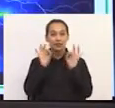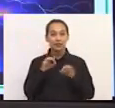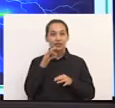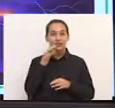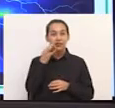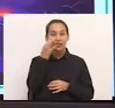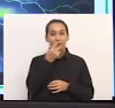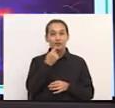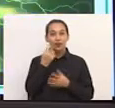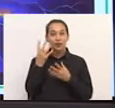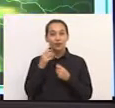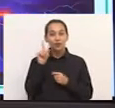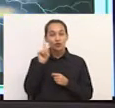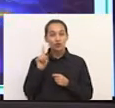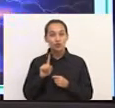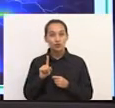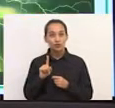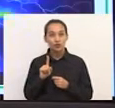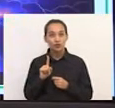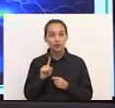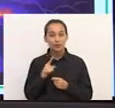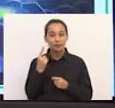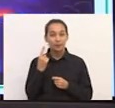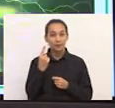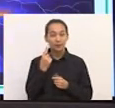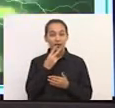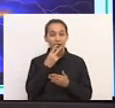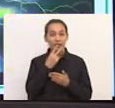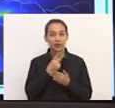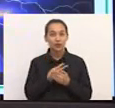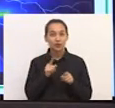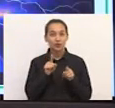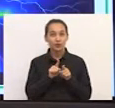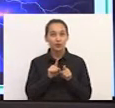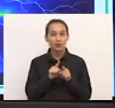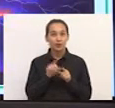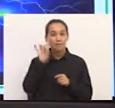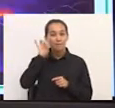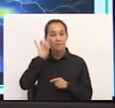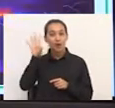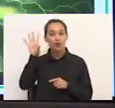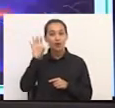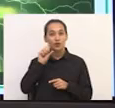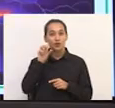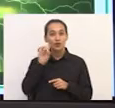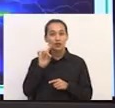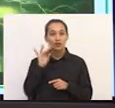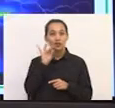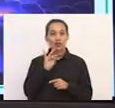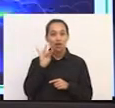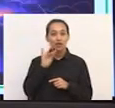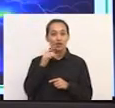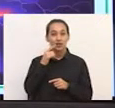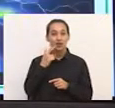arabcha chaqmoq chaqishi, bir nazar ma'nolarini bildiradi. Mashhur asarlar, tarixiy qahramonlar